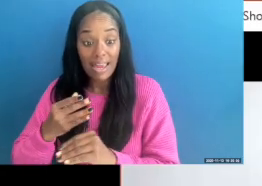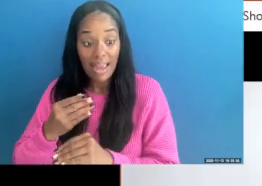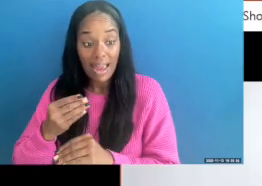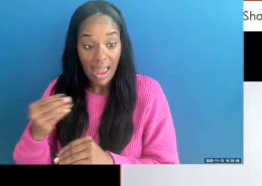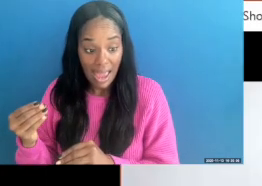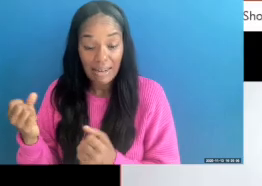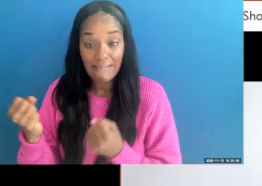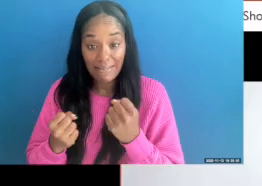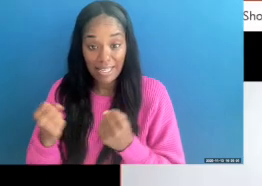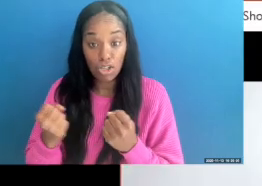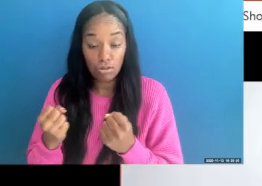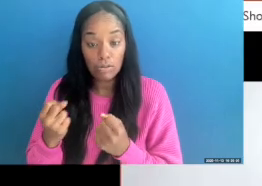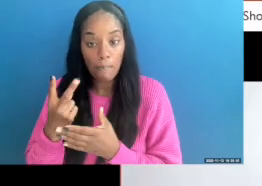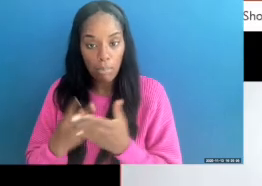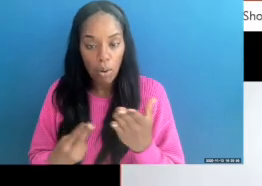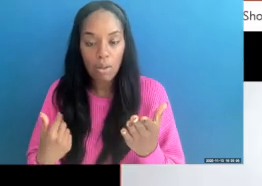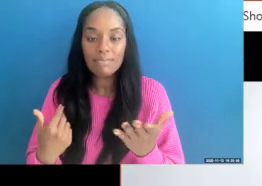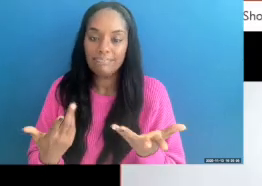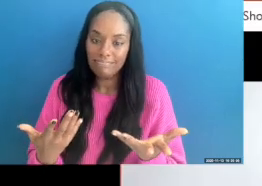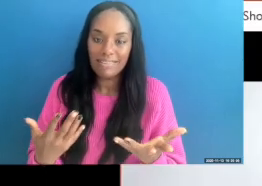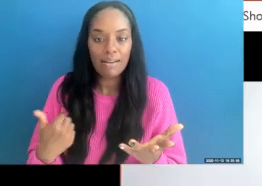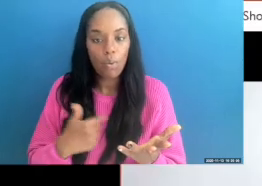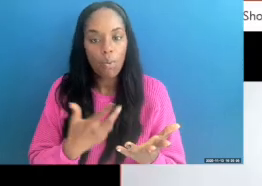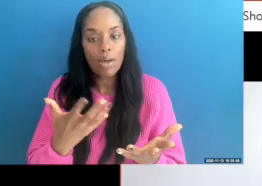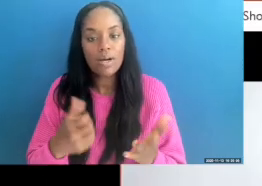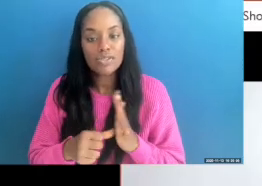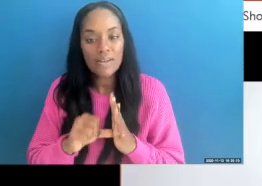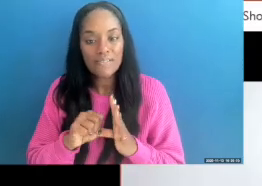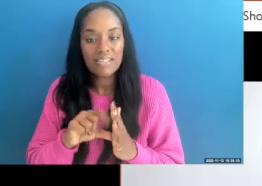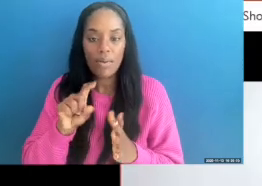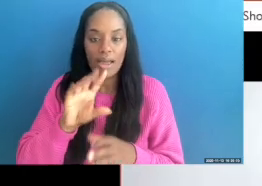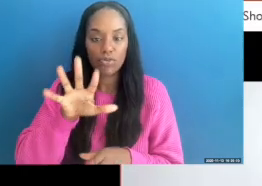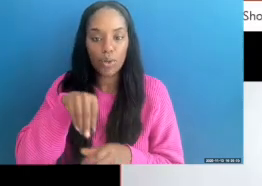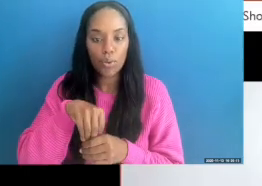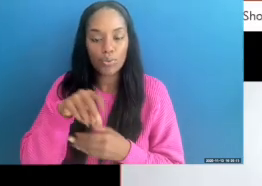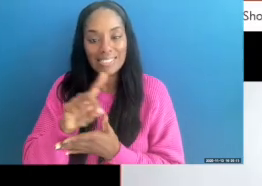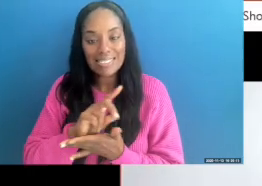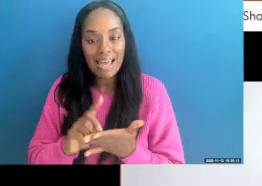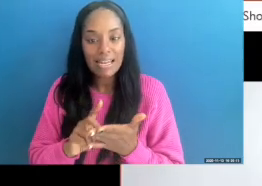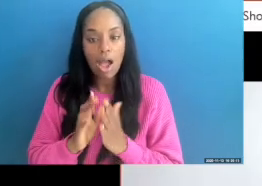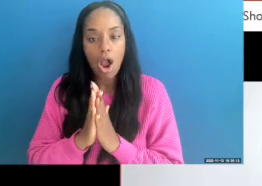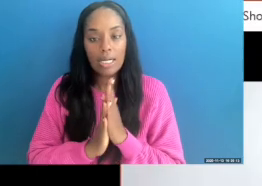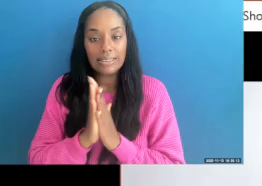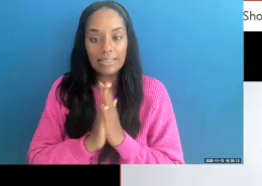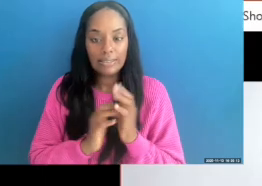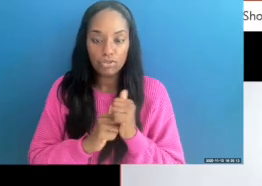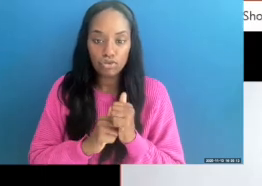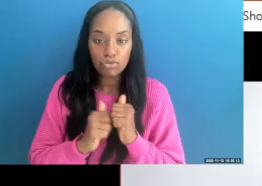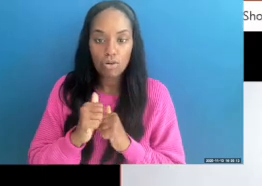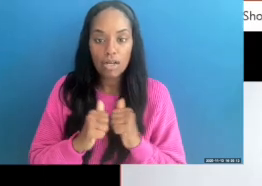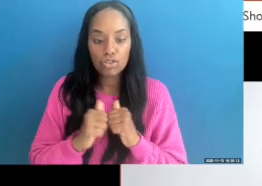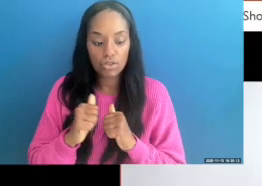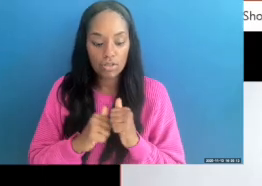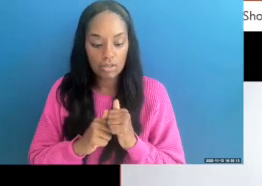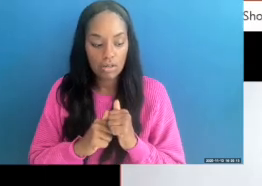choices and vehicle side, I think what we would like to emphasize is that we ultimately have to also include designing